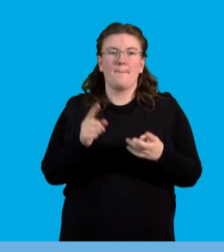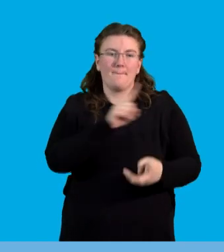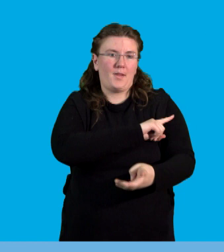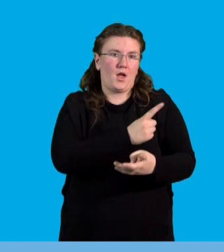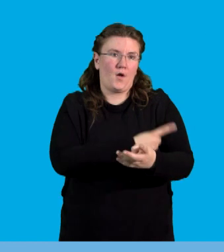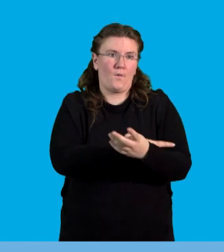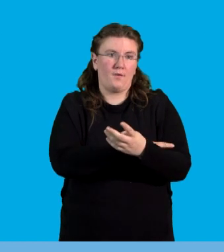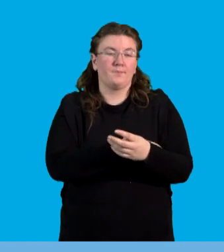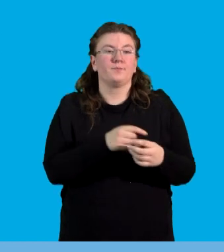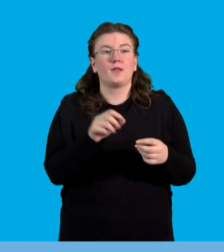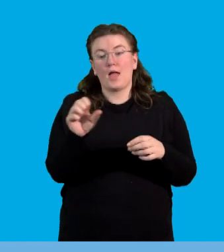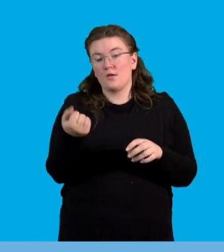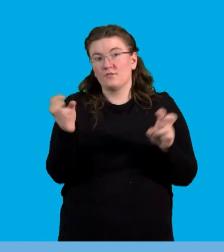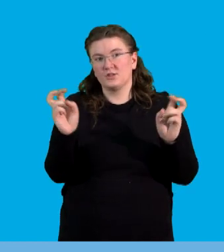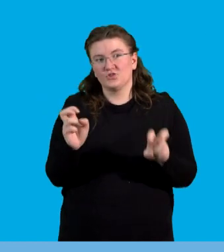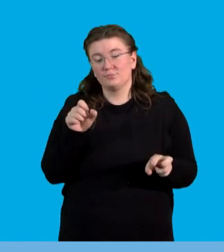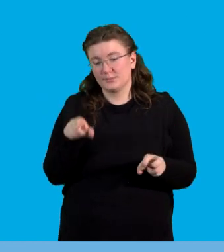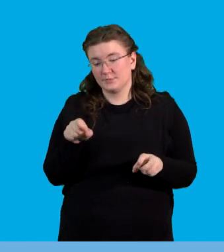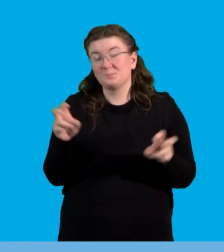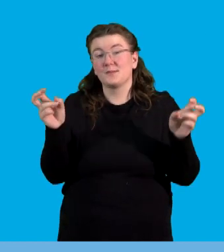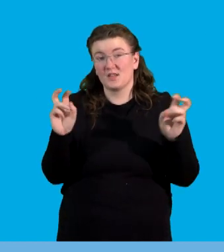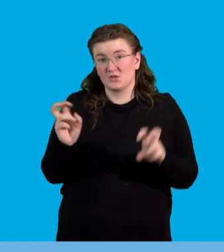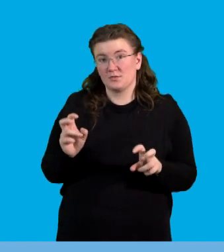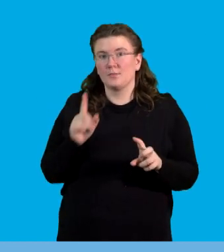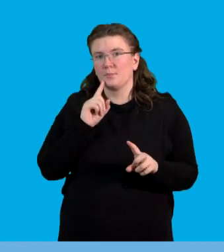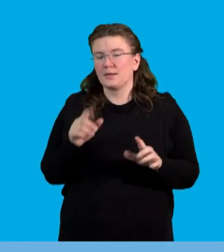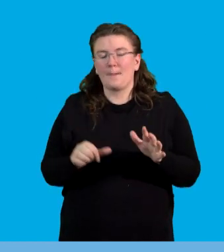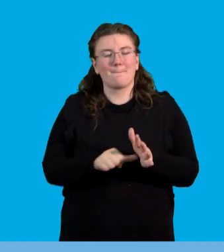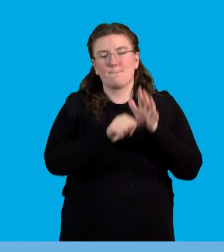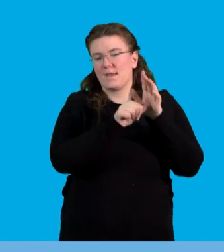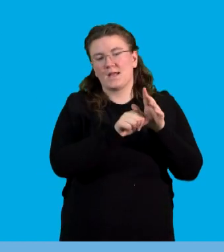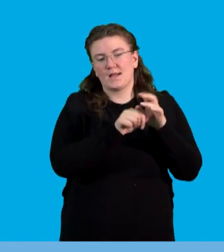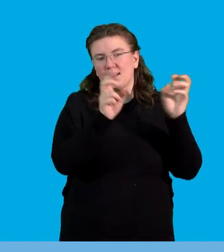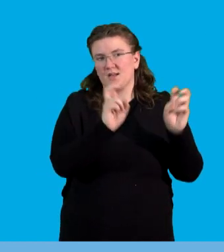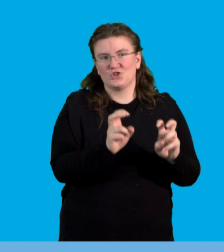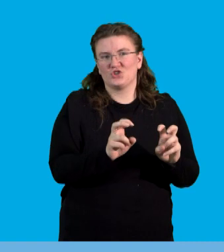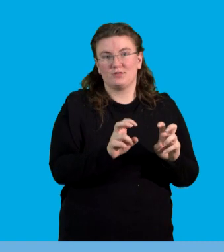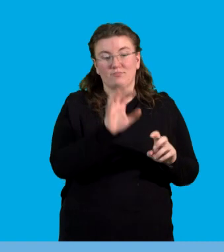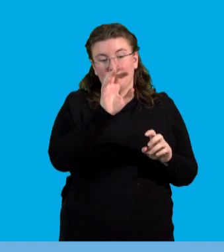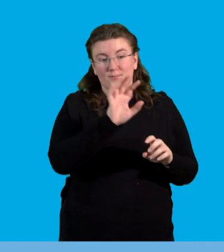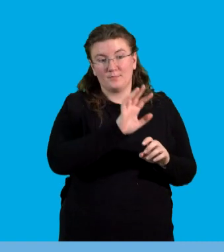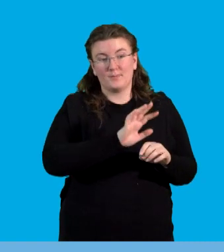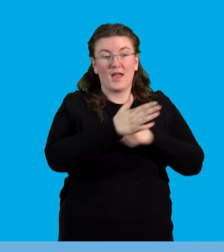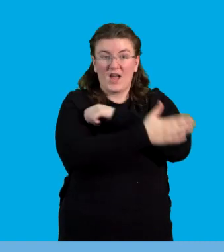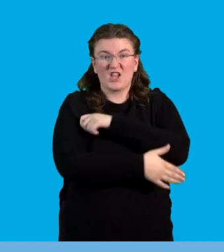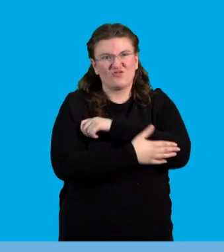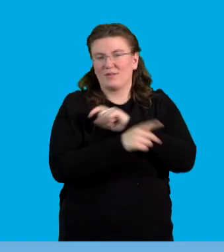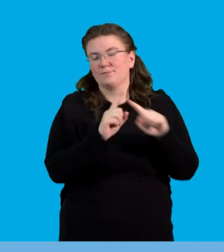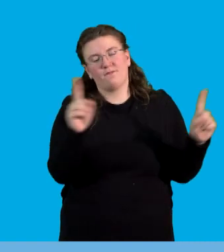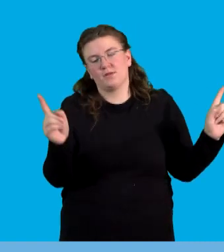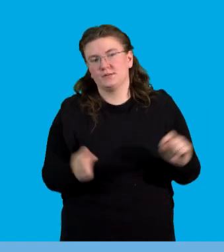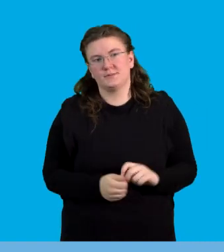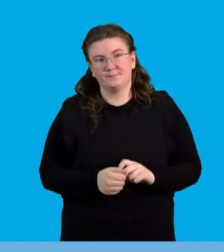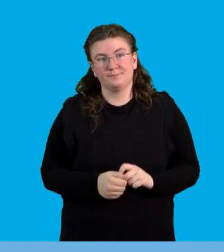as alternative energy as a form of energy which is different to the main energy source used in the country. And